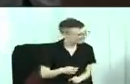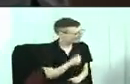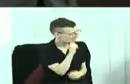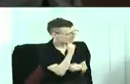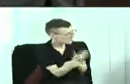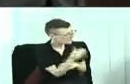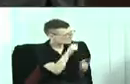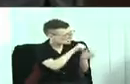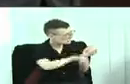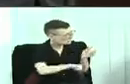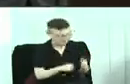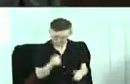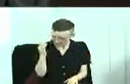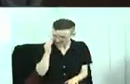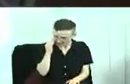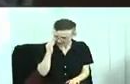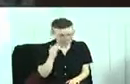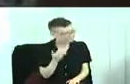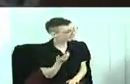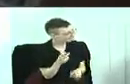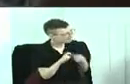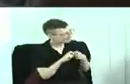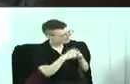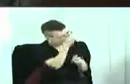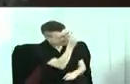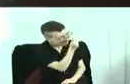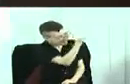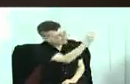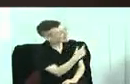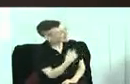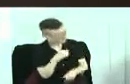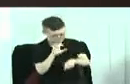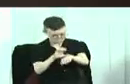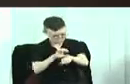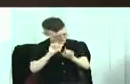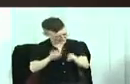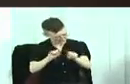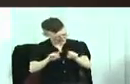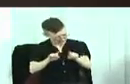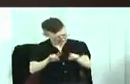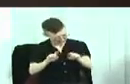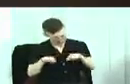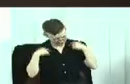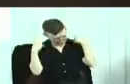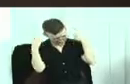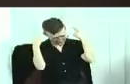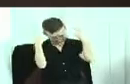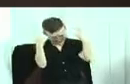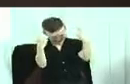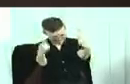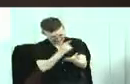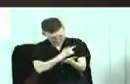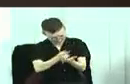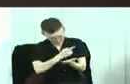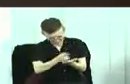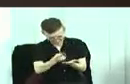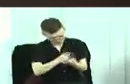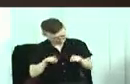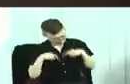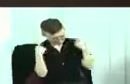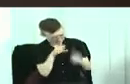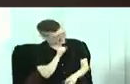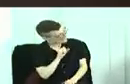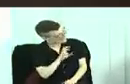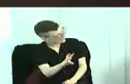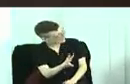said, I know. And she said, well, here's the thing. I've been going to church every single Sunday since I was like 6 years old. I said,